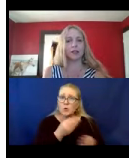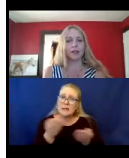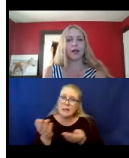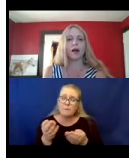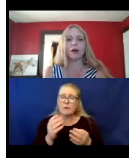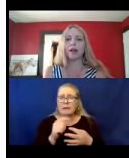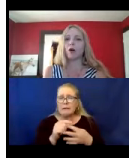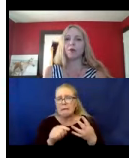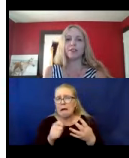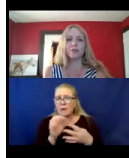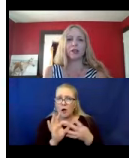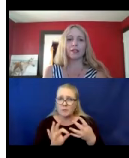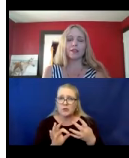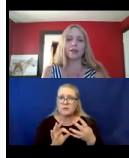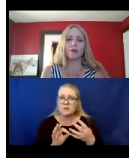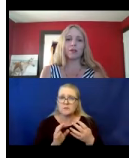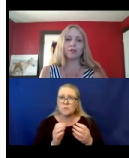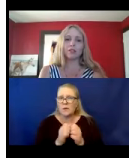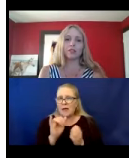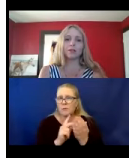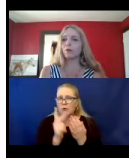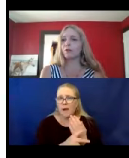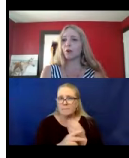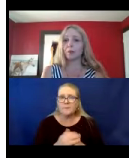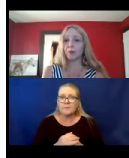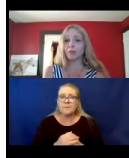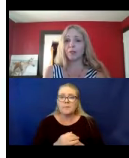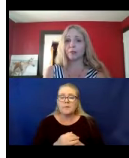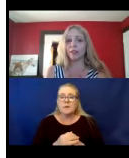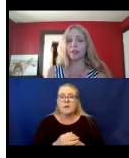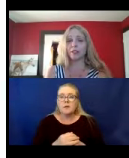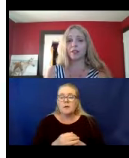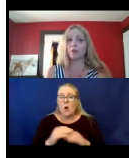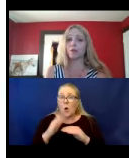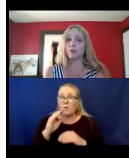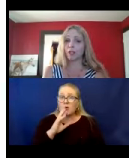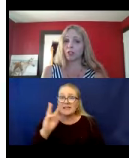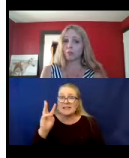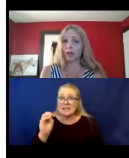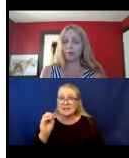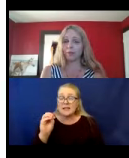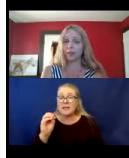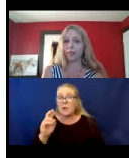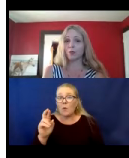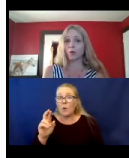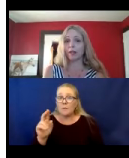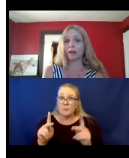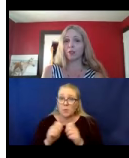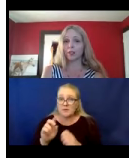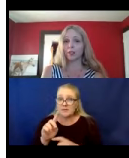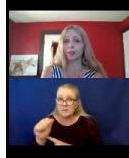that. I always give clients that are 60 or over or people with disabilities the number for the friendship line. It